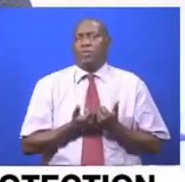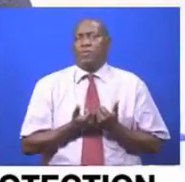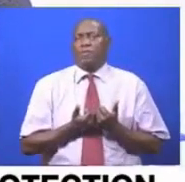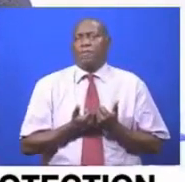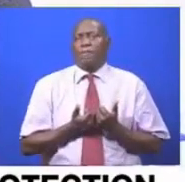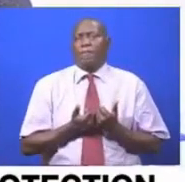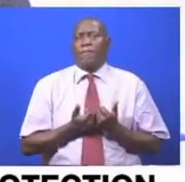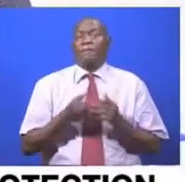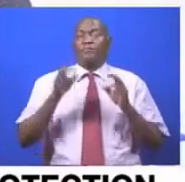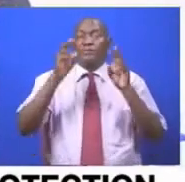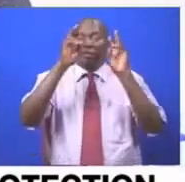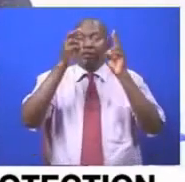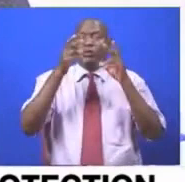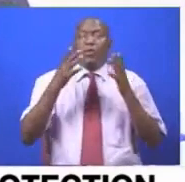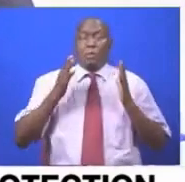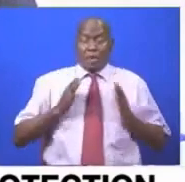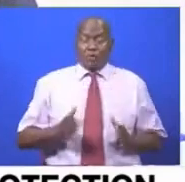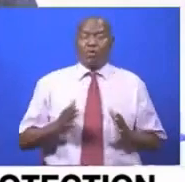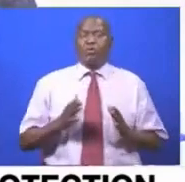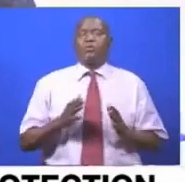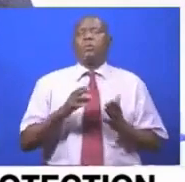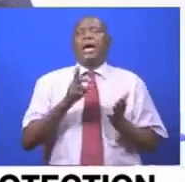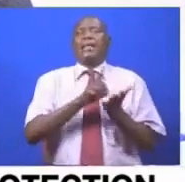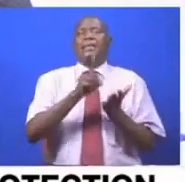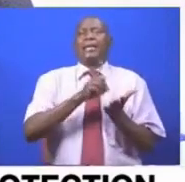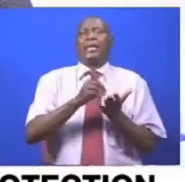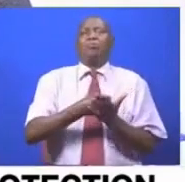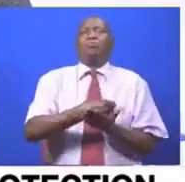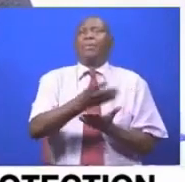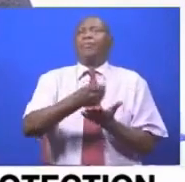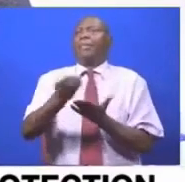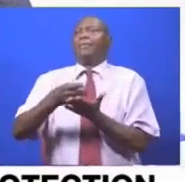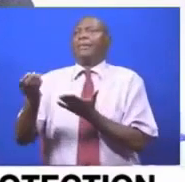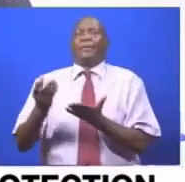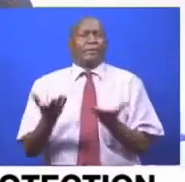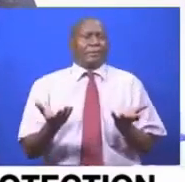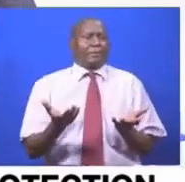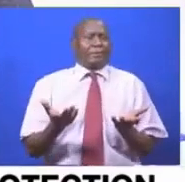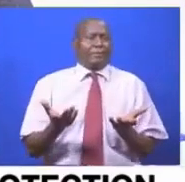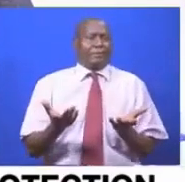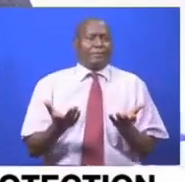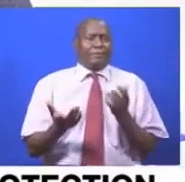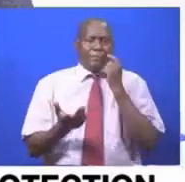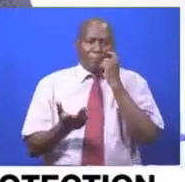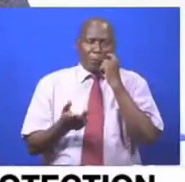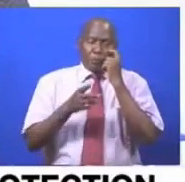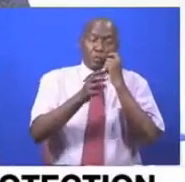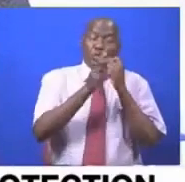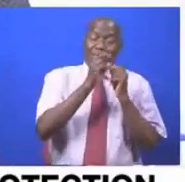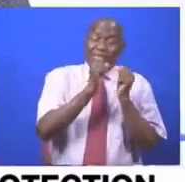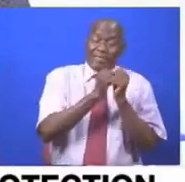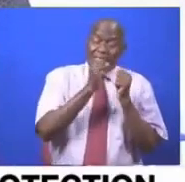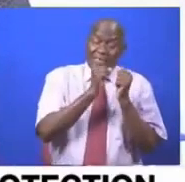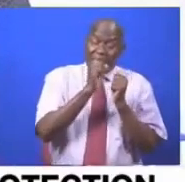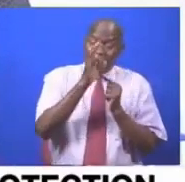issues where personal data is leaked? You will realize that, of course, in 2013 and in 2017, when Kenya